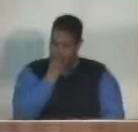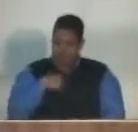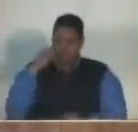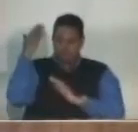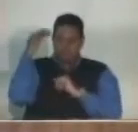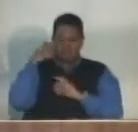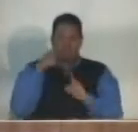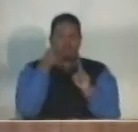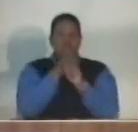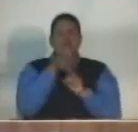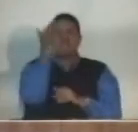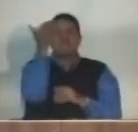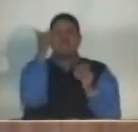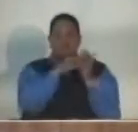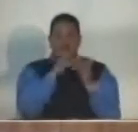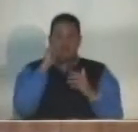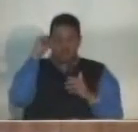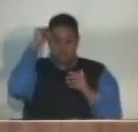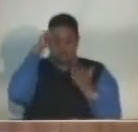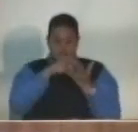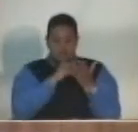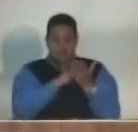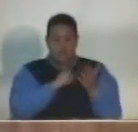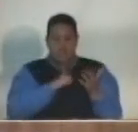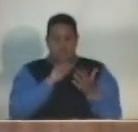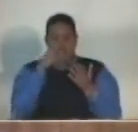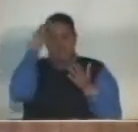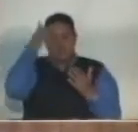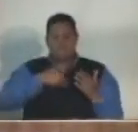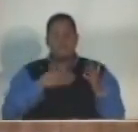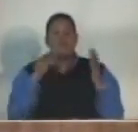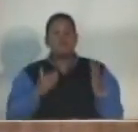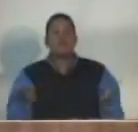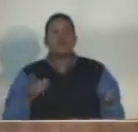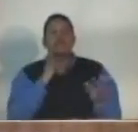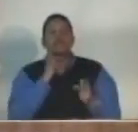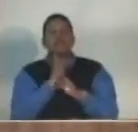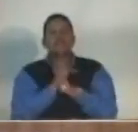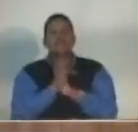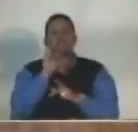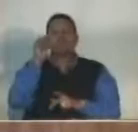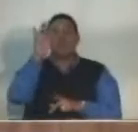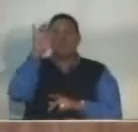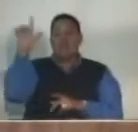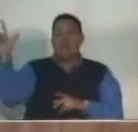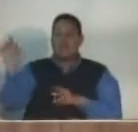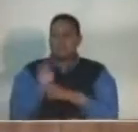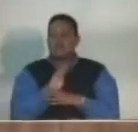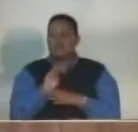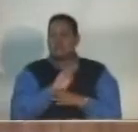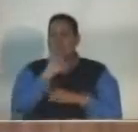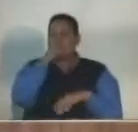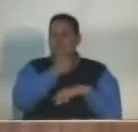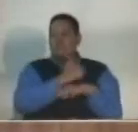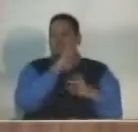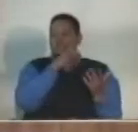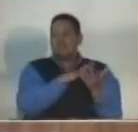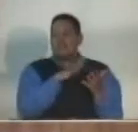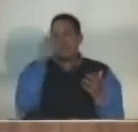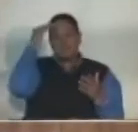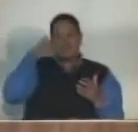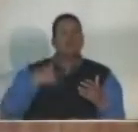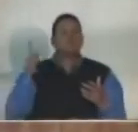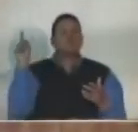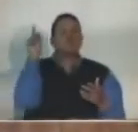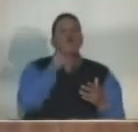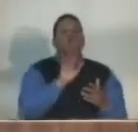touching 15,000 adult learners, and I'm inviting my colleagues here to keep JFLL busy. Set up centers, invite them to